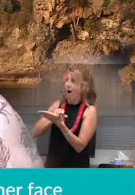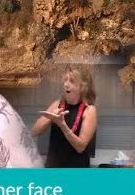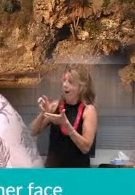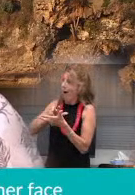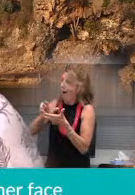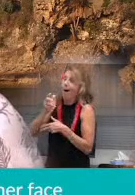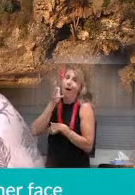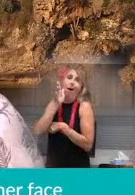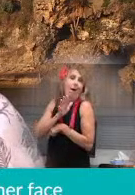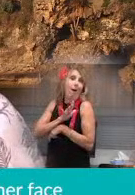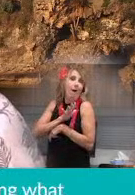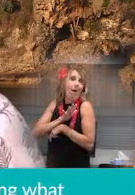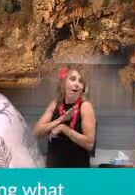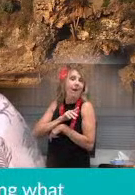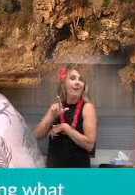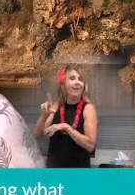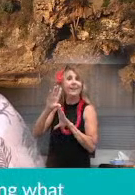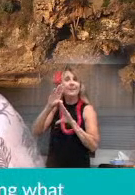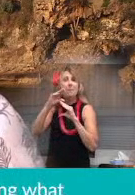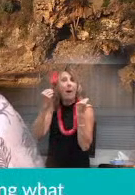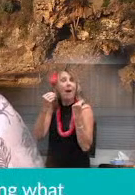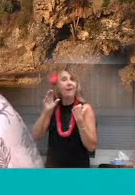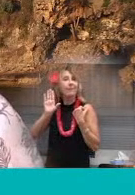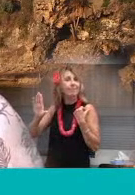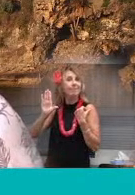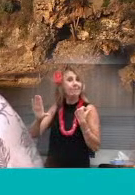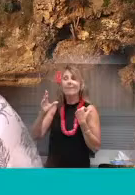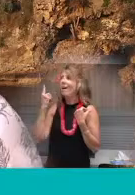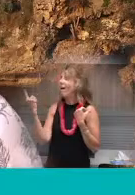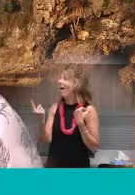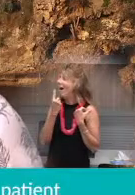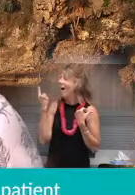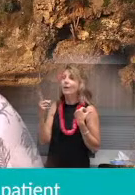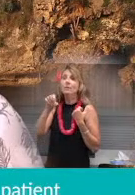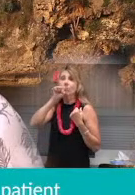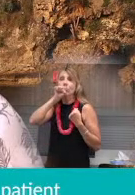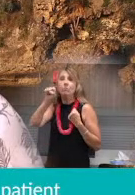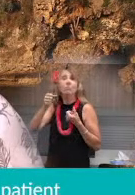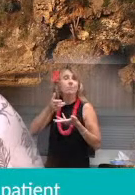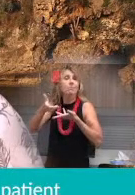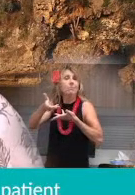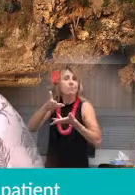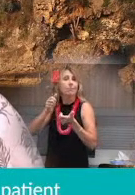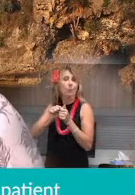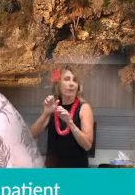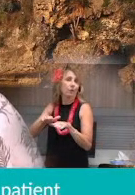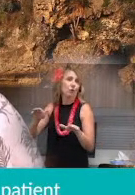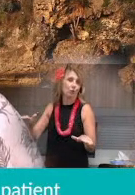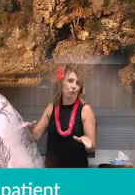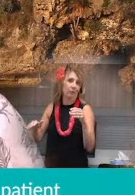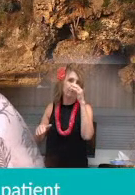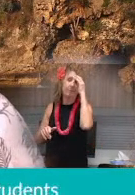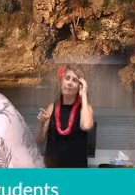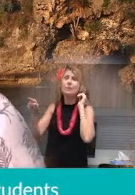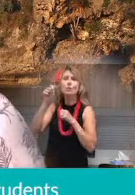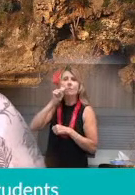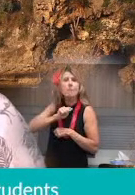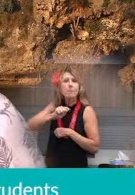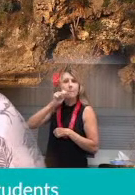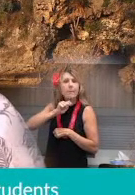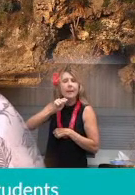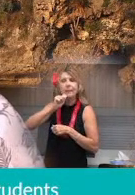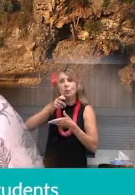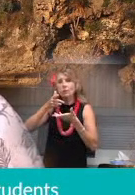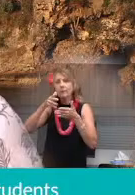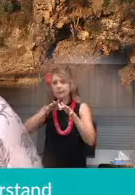Victoria always has a smile on her face, and that's because she was doing what she loved most, working with children. She was patient and able